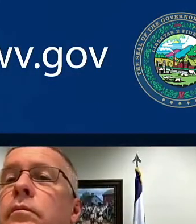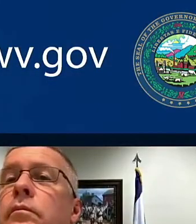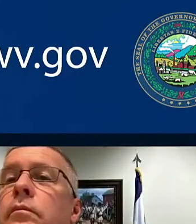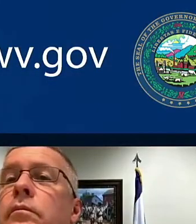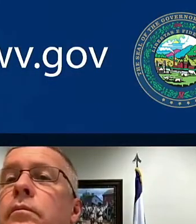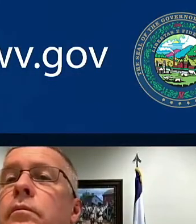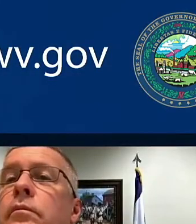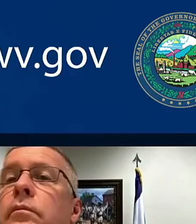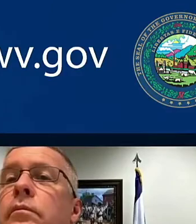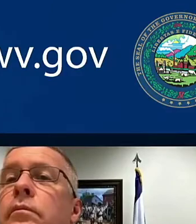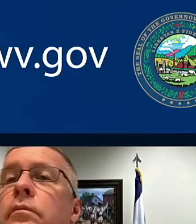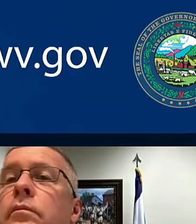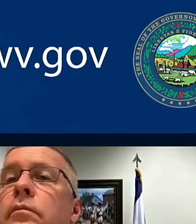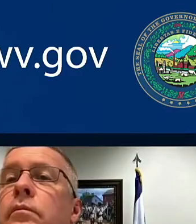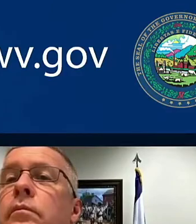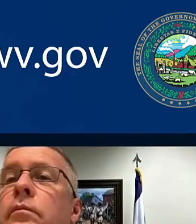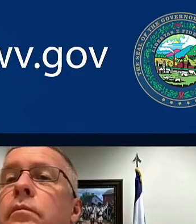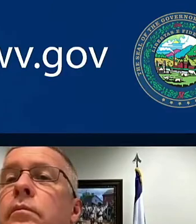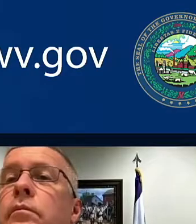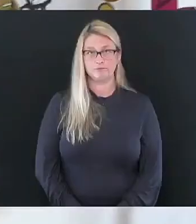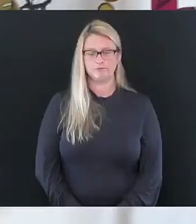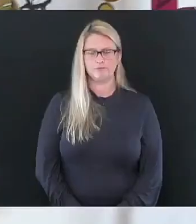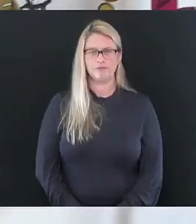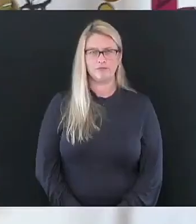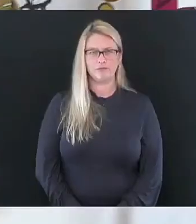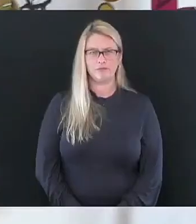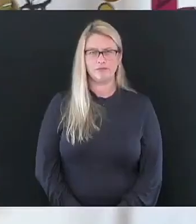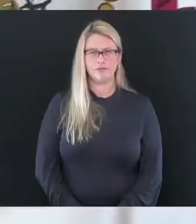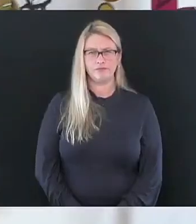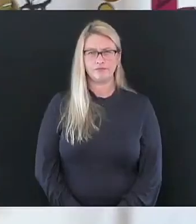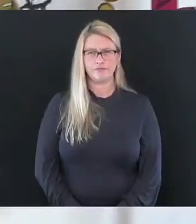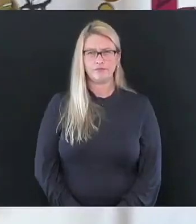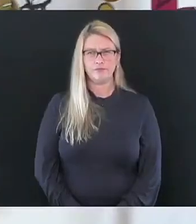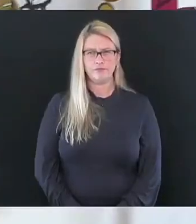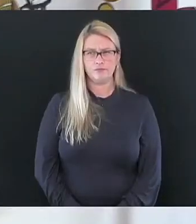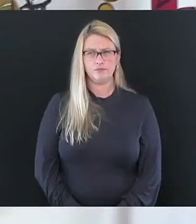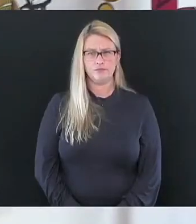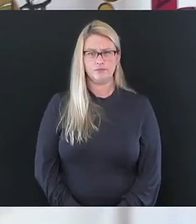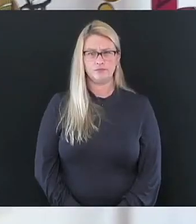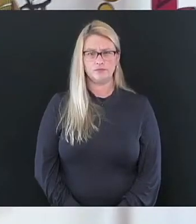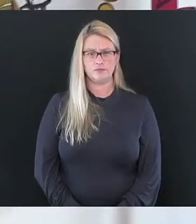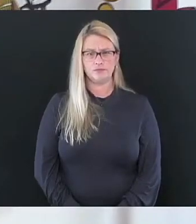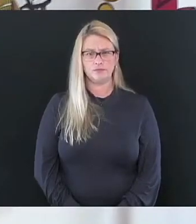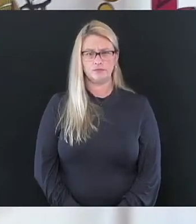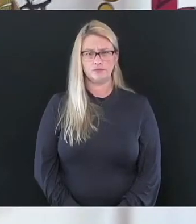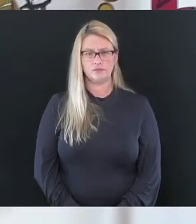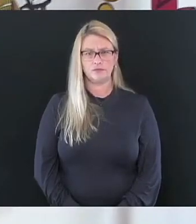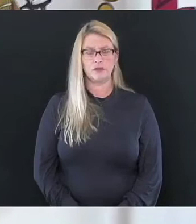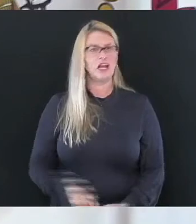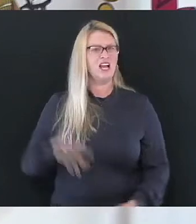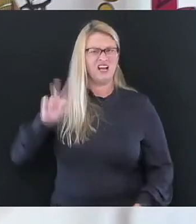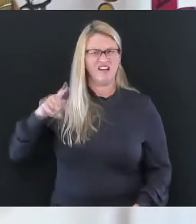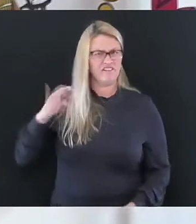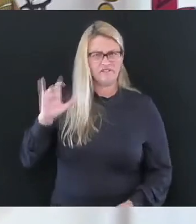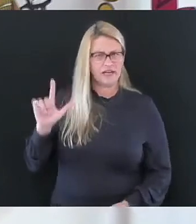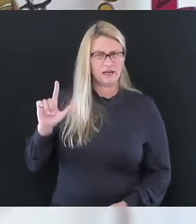Okay, well, Phil, I want to follow up on what you're